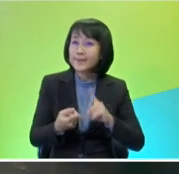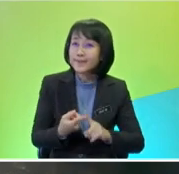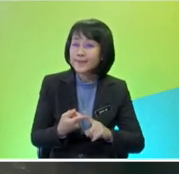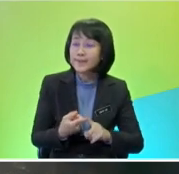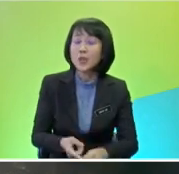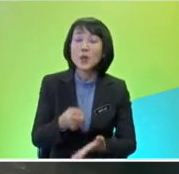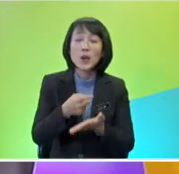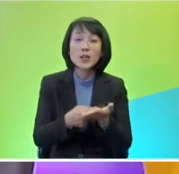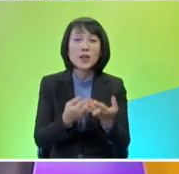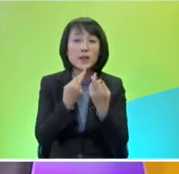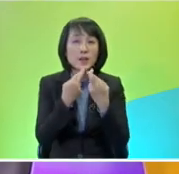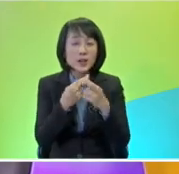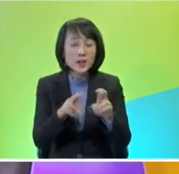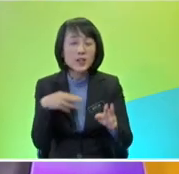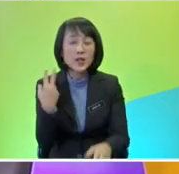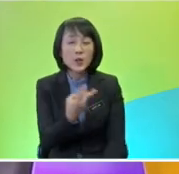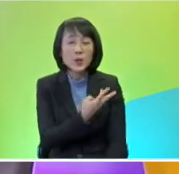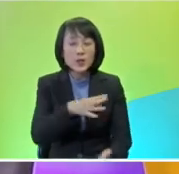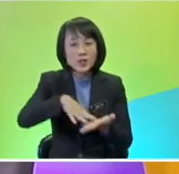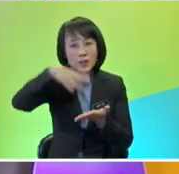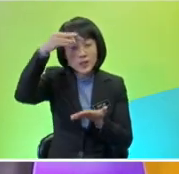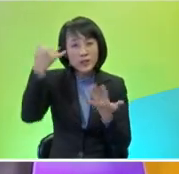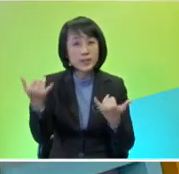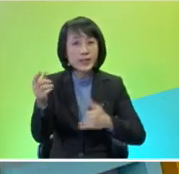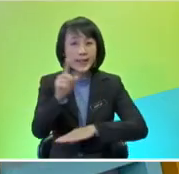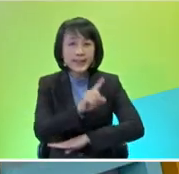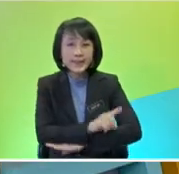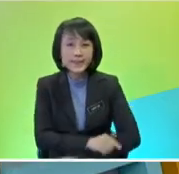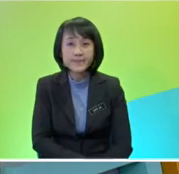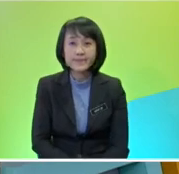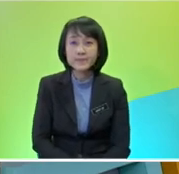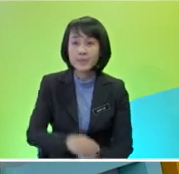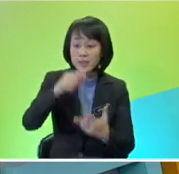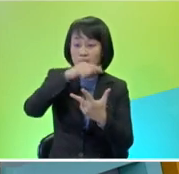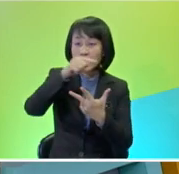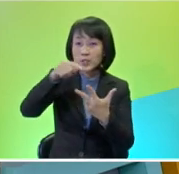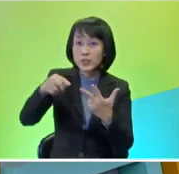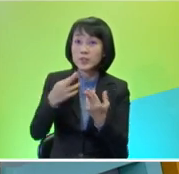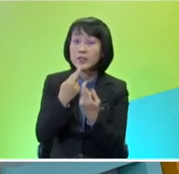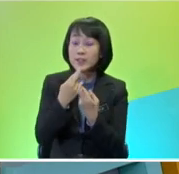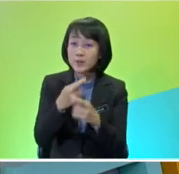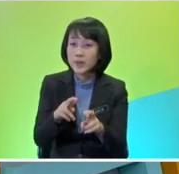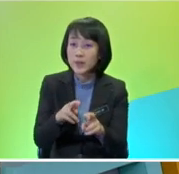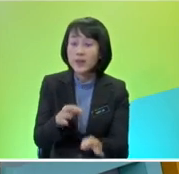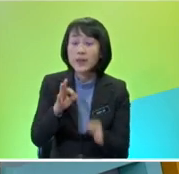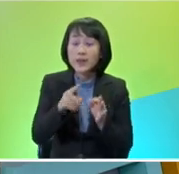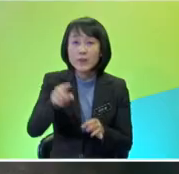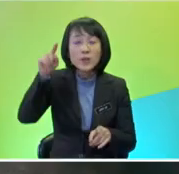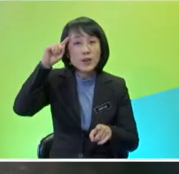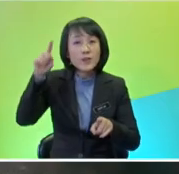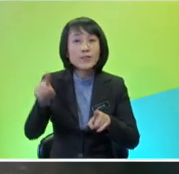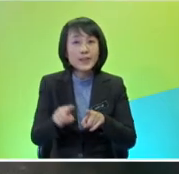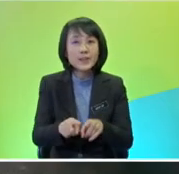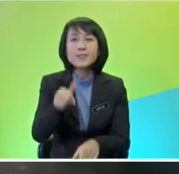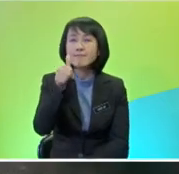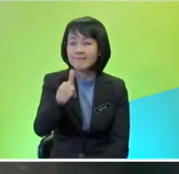responses that we have learned today? All right, the three responses, if you agree to the offer, you can say, good